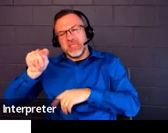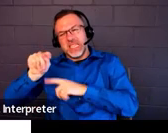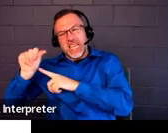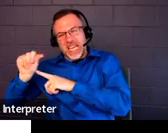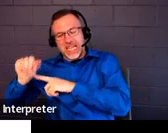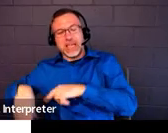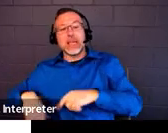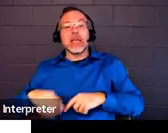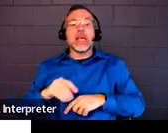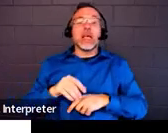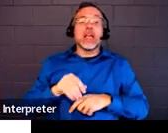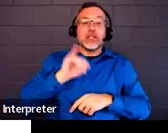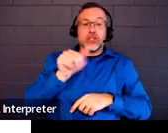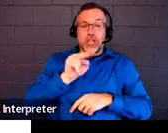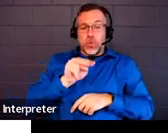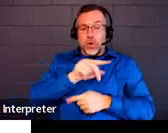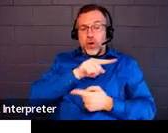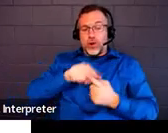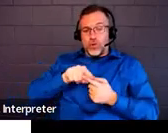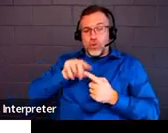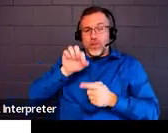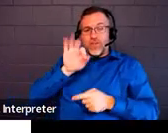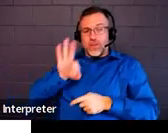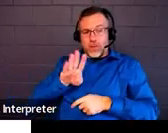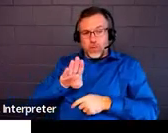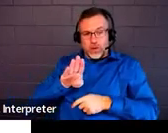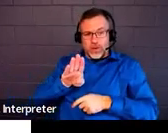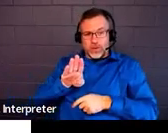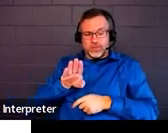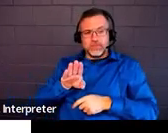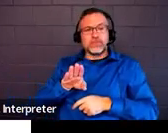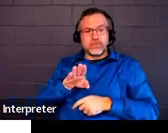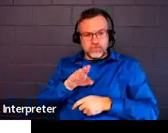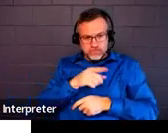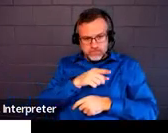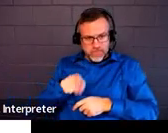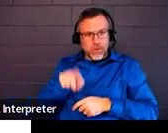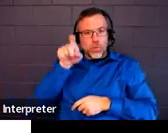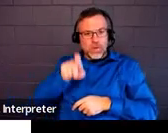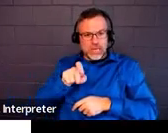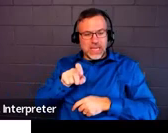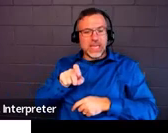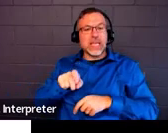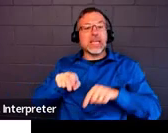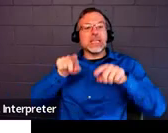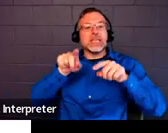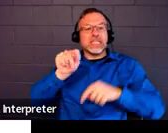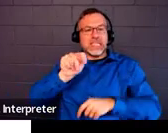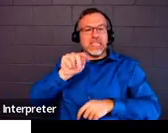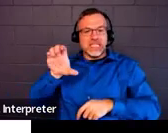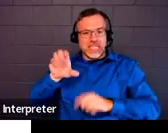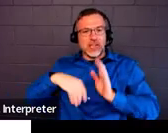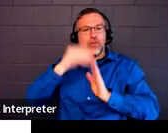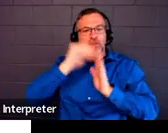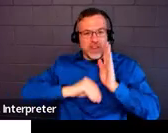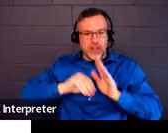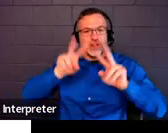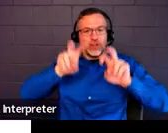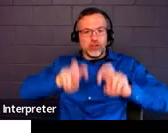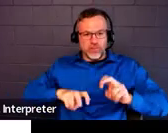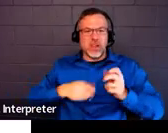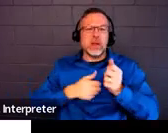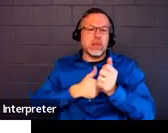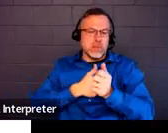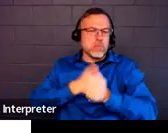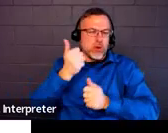you can see from January to February, we're looking for test coordinators to complete the survey. Many of you have already done that. So